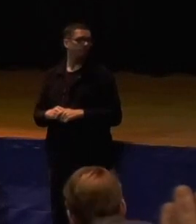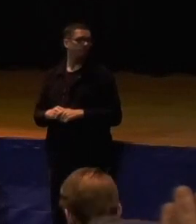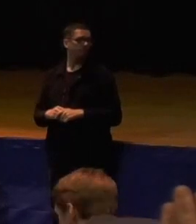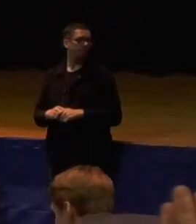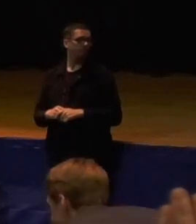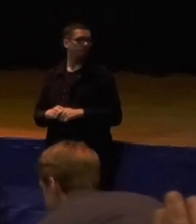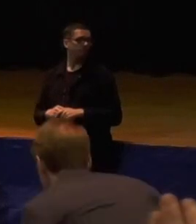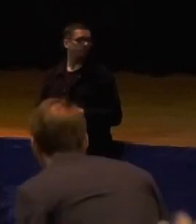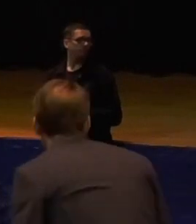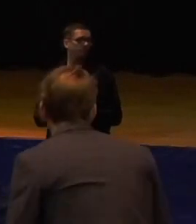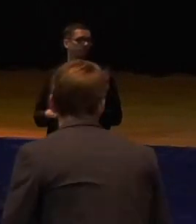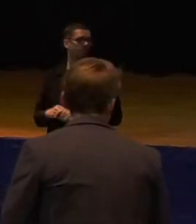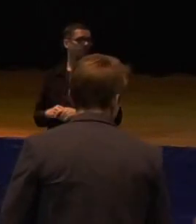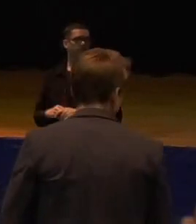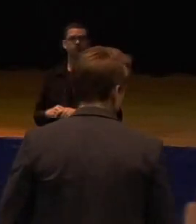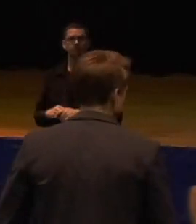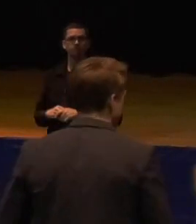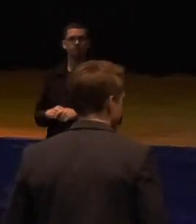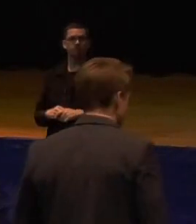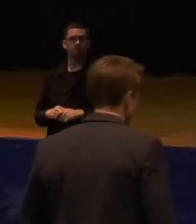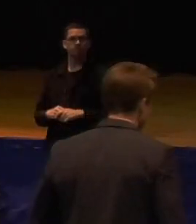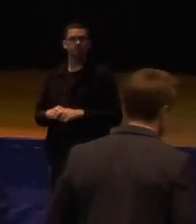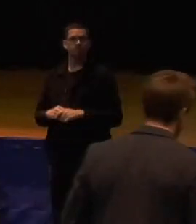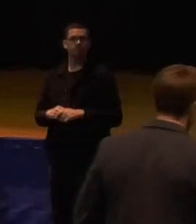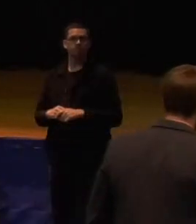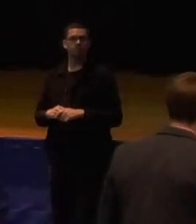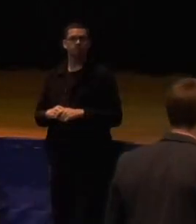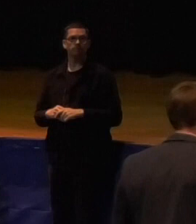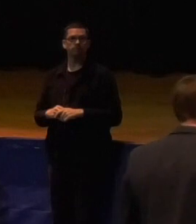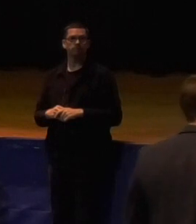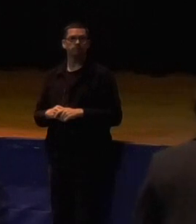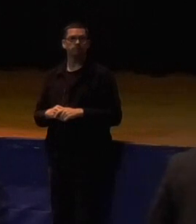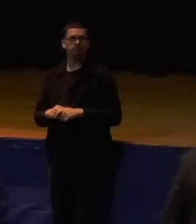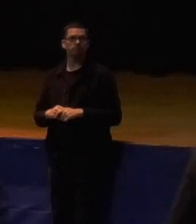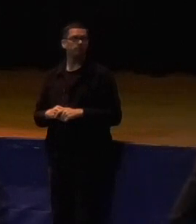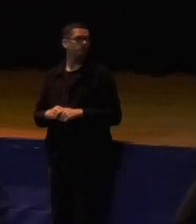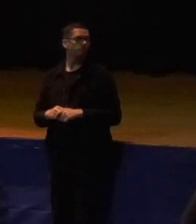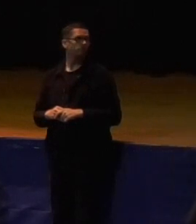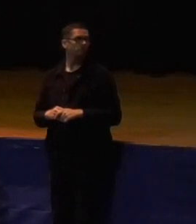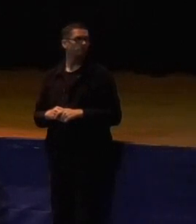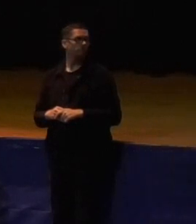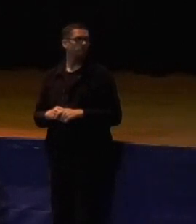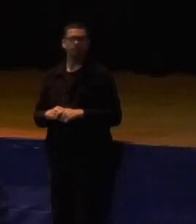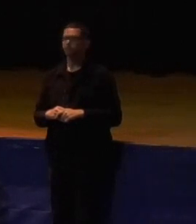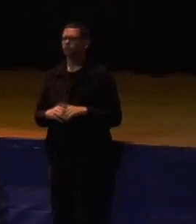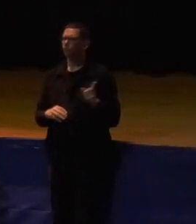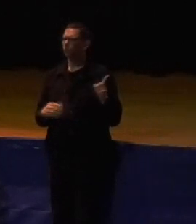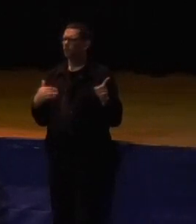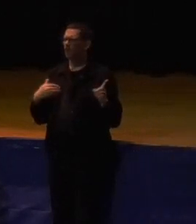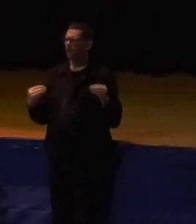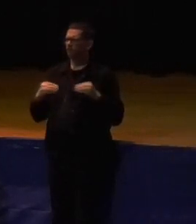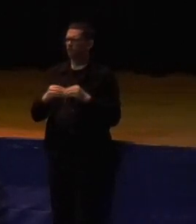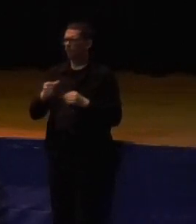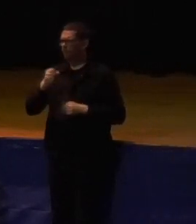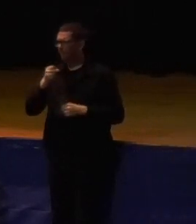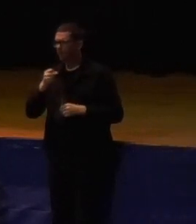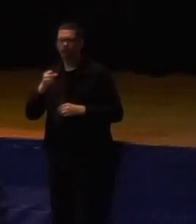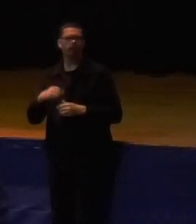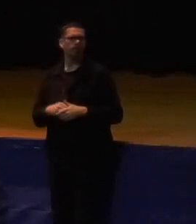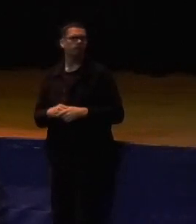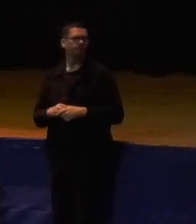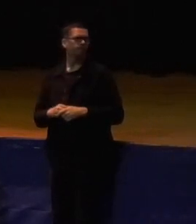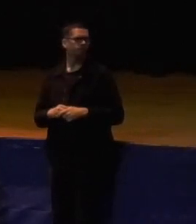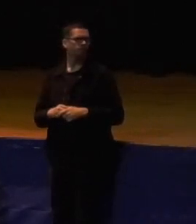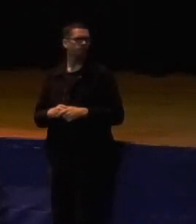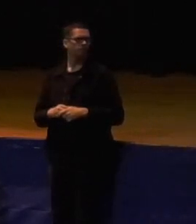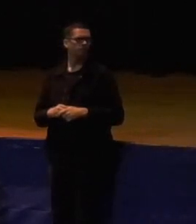Yeah. Do we have, is there one extra mic? We have this. Okay. I think what we'd